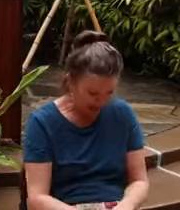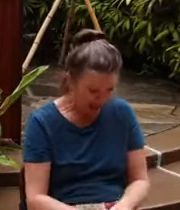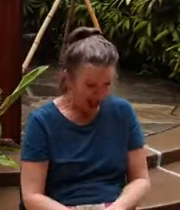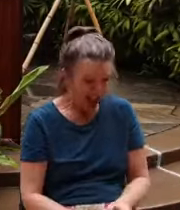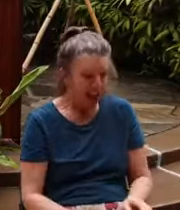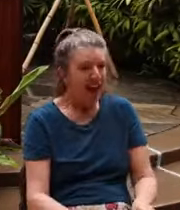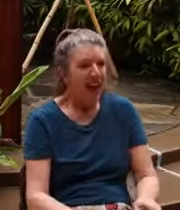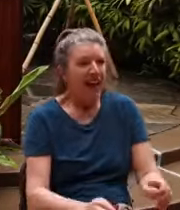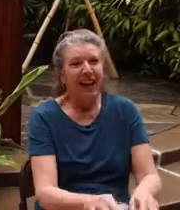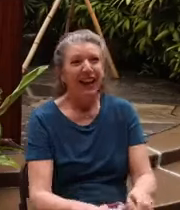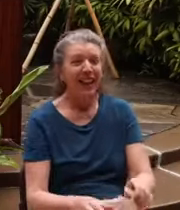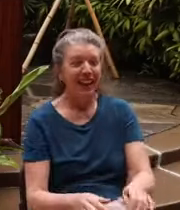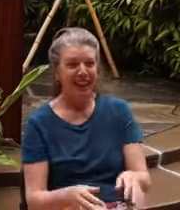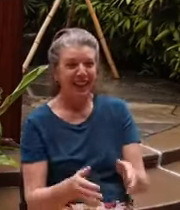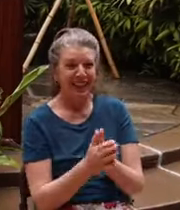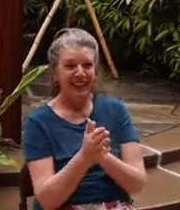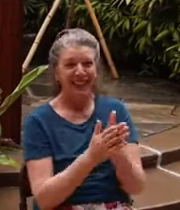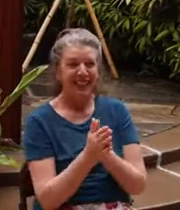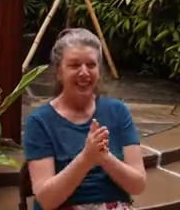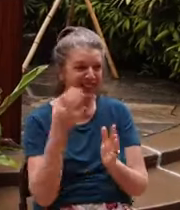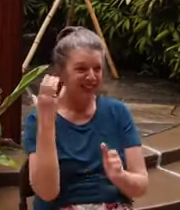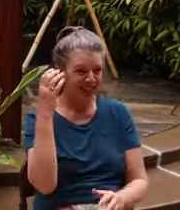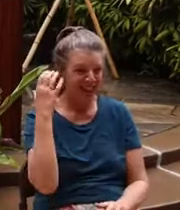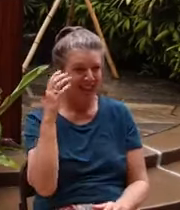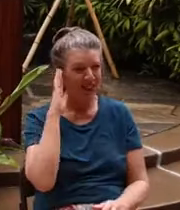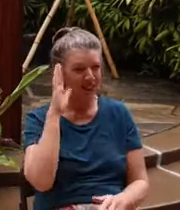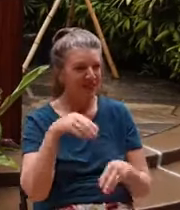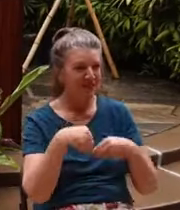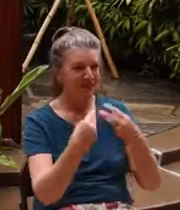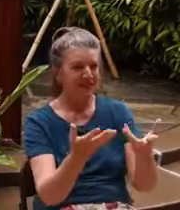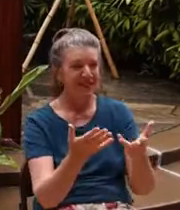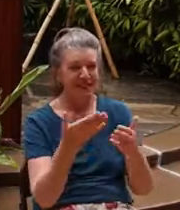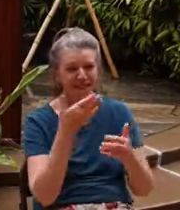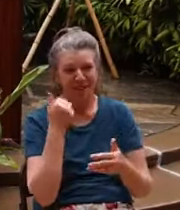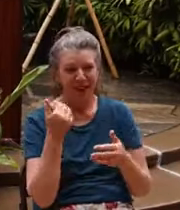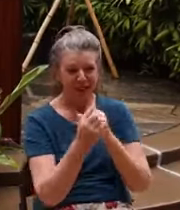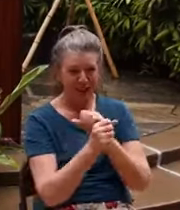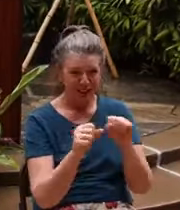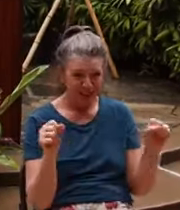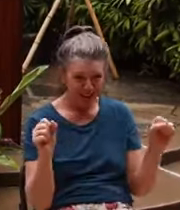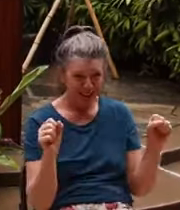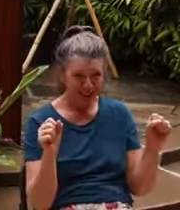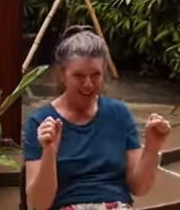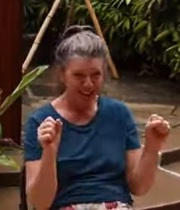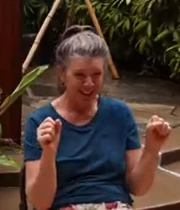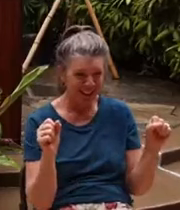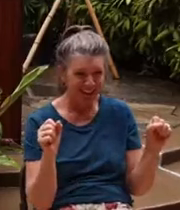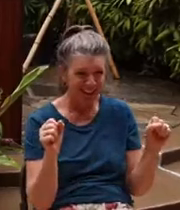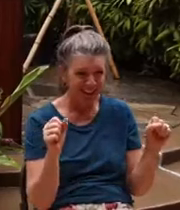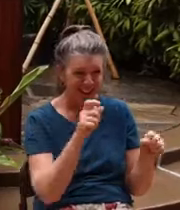These radios will provide better security and coverage, thereby